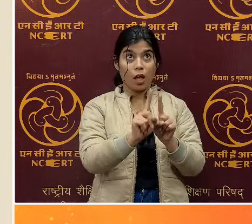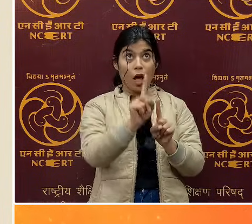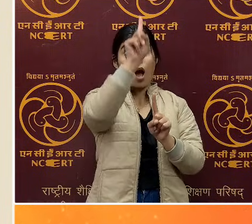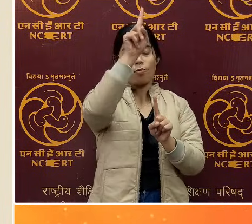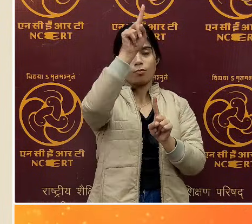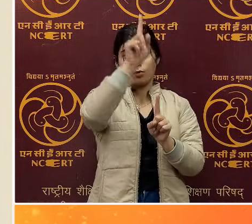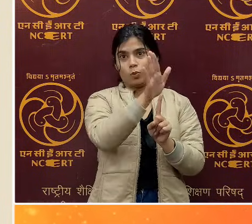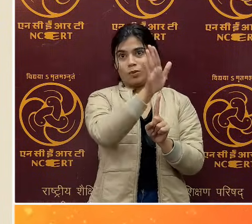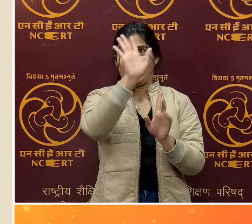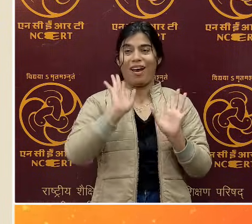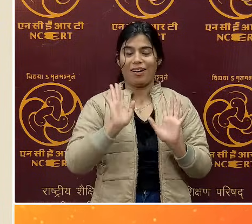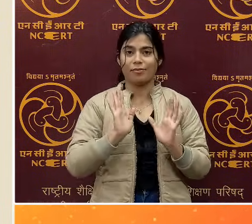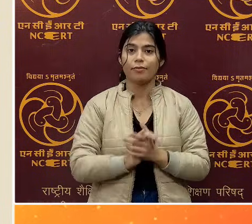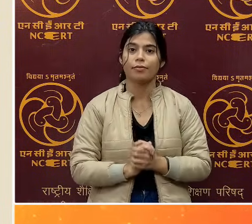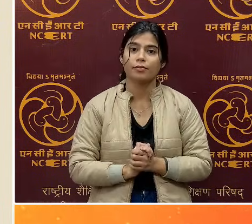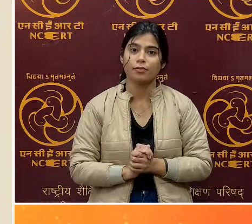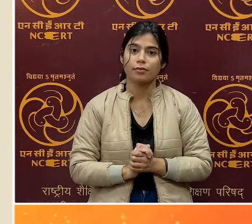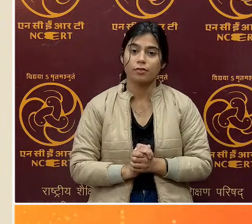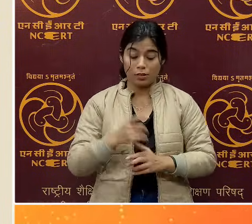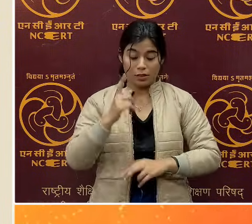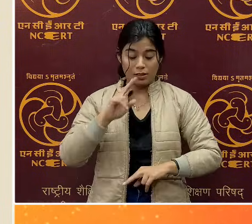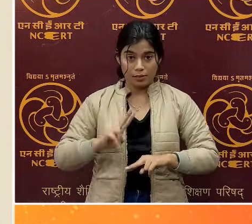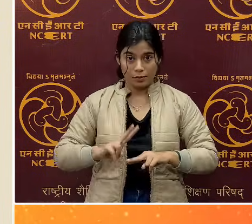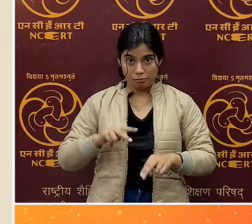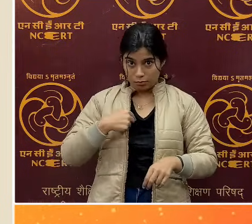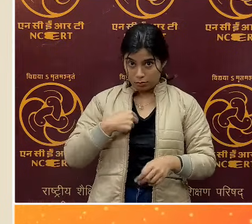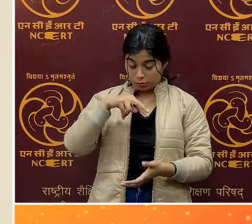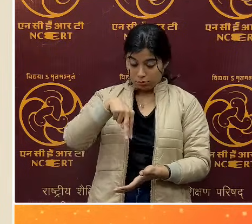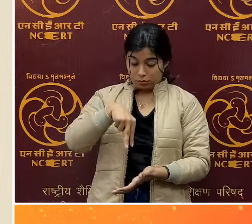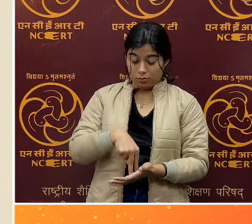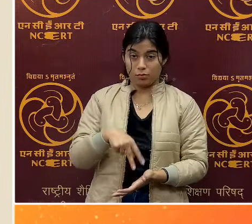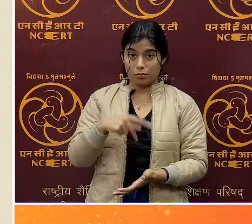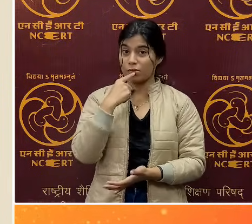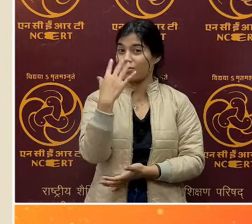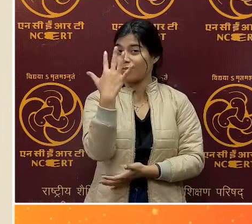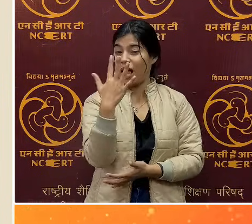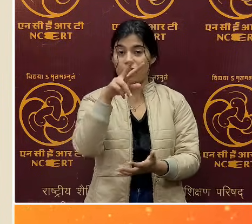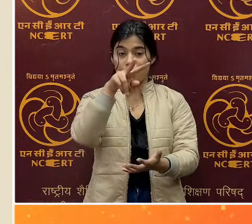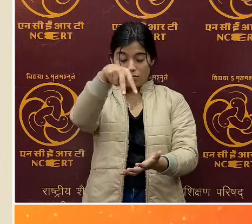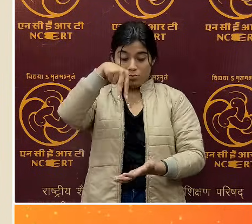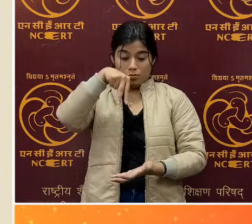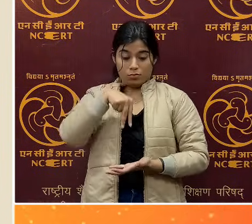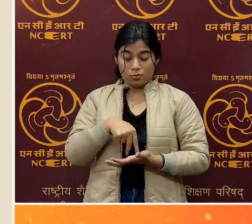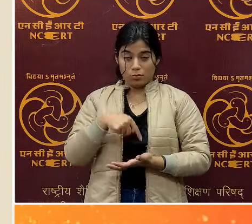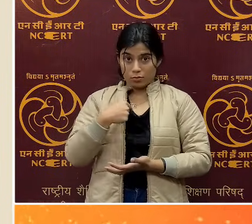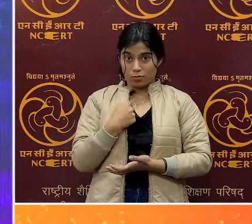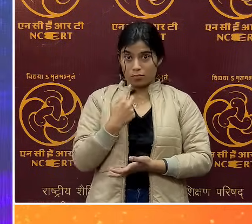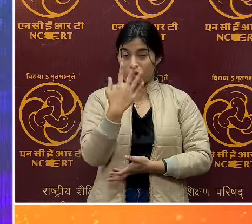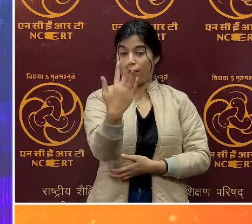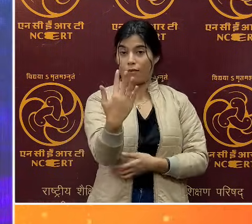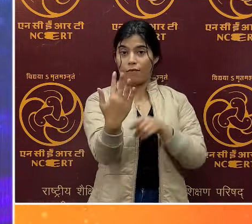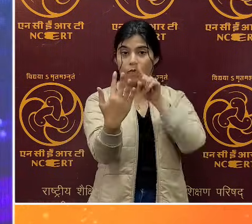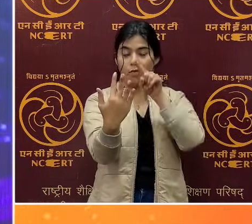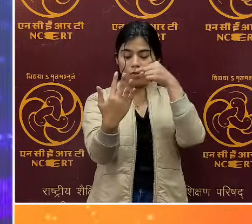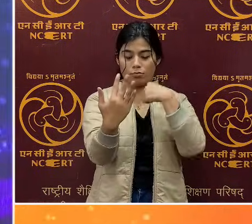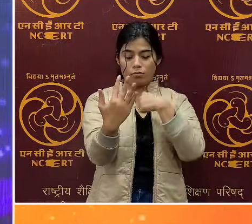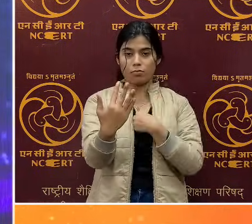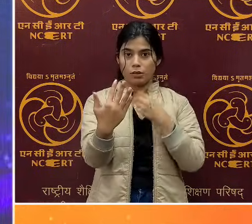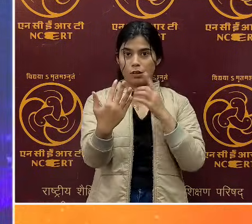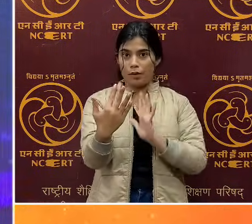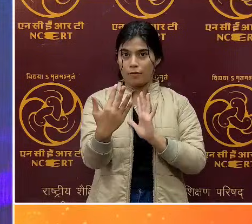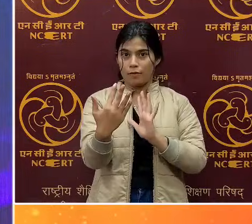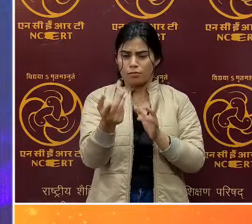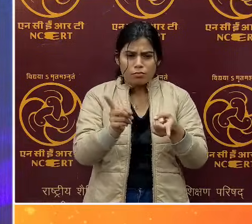Okay. So when we stand in front of the mirror, so the same is our image. Right. It is